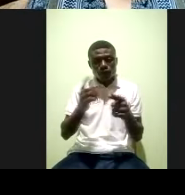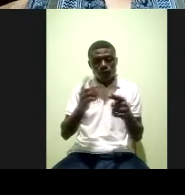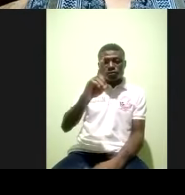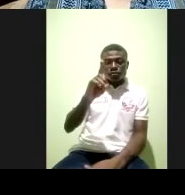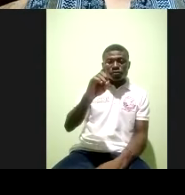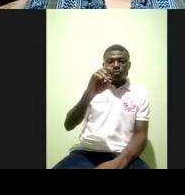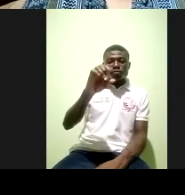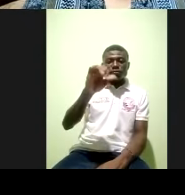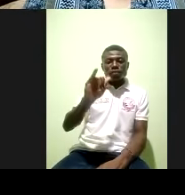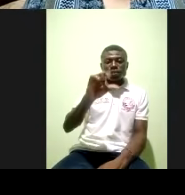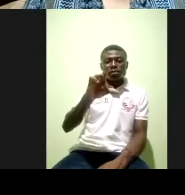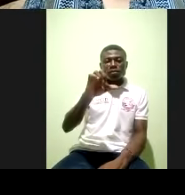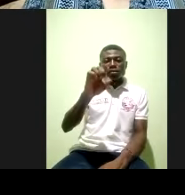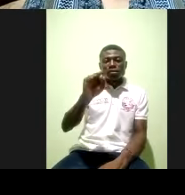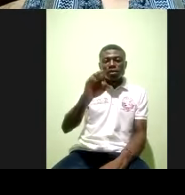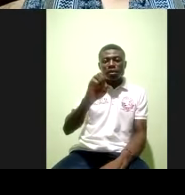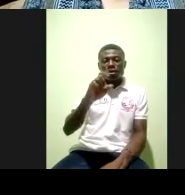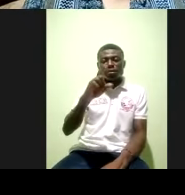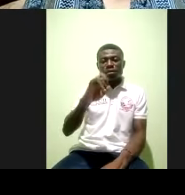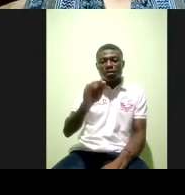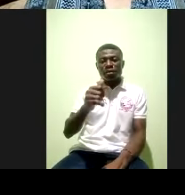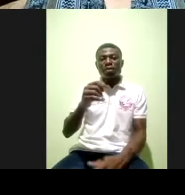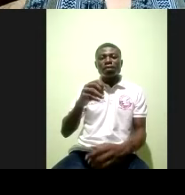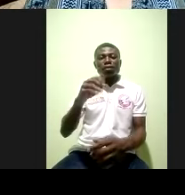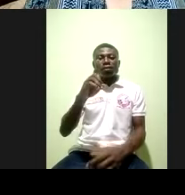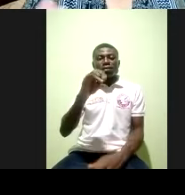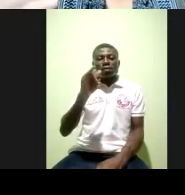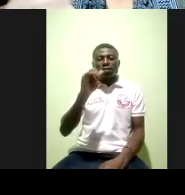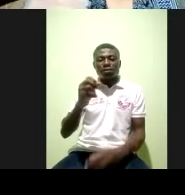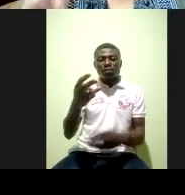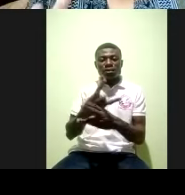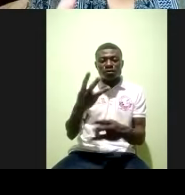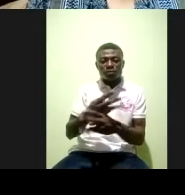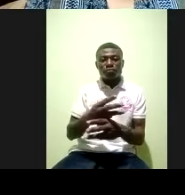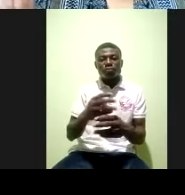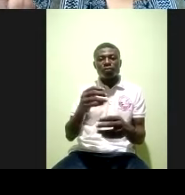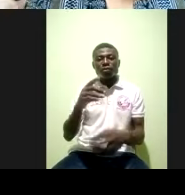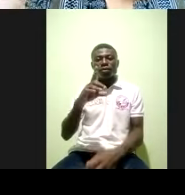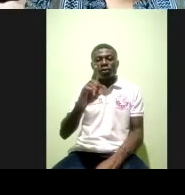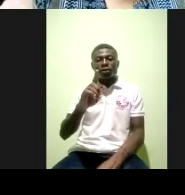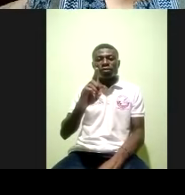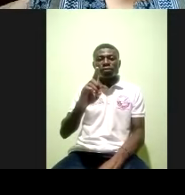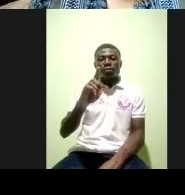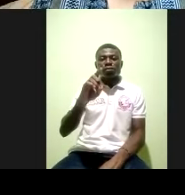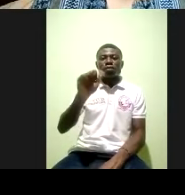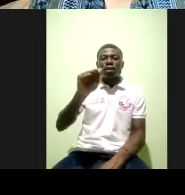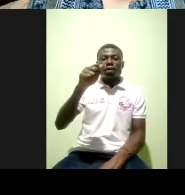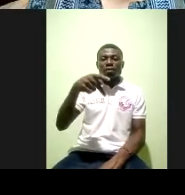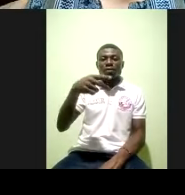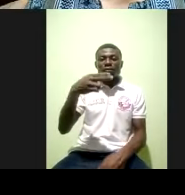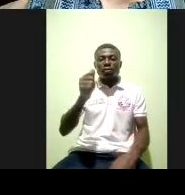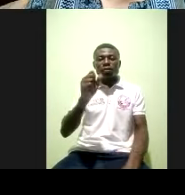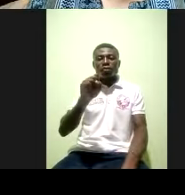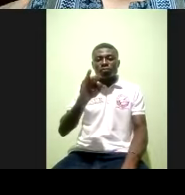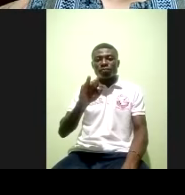dyscalculia, dysgraphia, dyspraxia, and dysphasia. So I have mentioned here